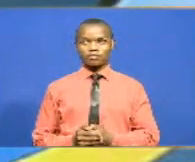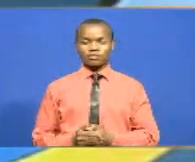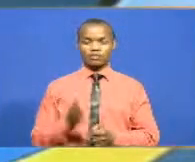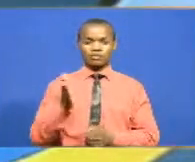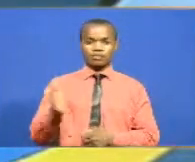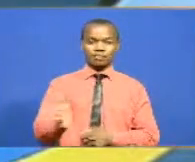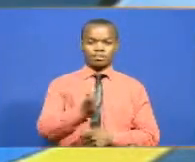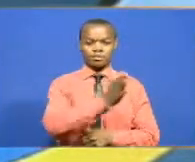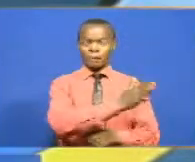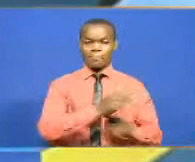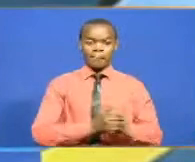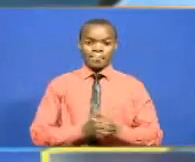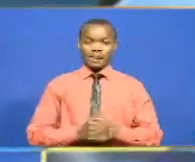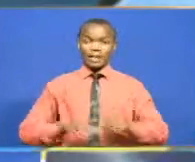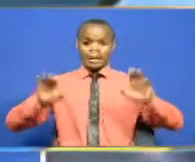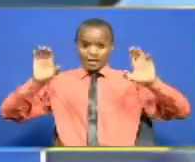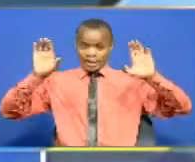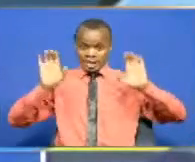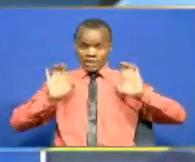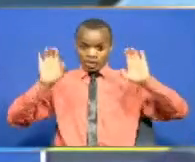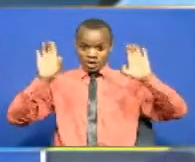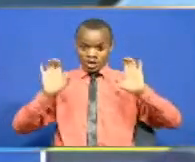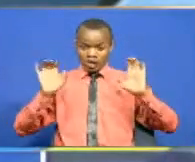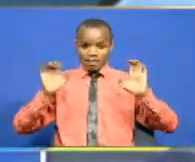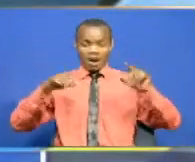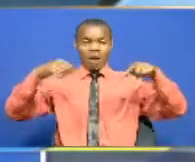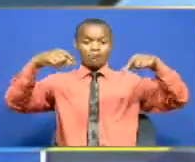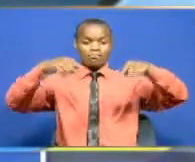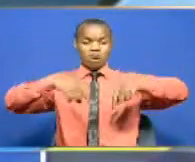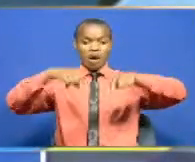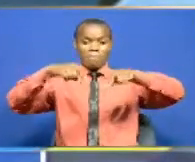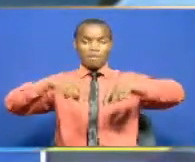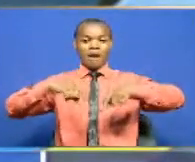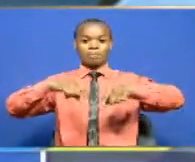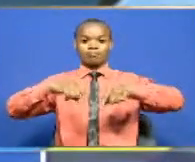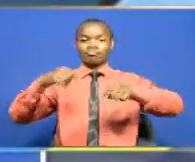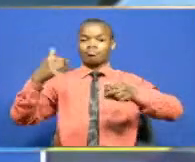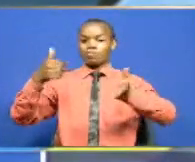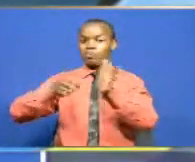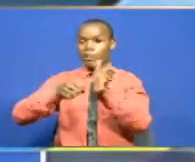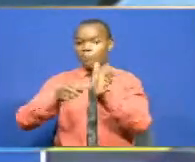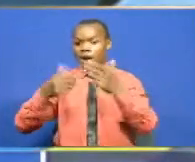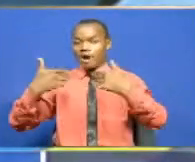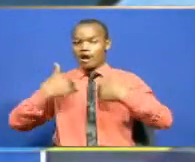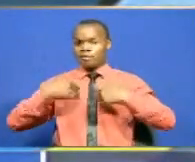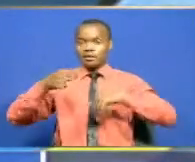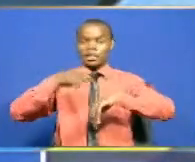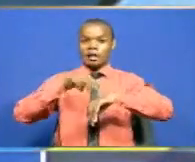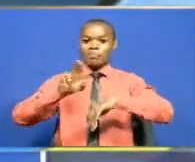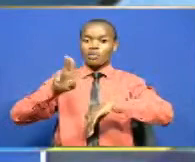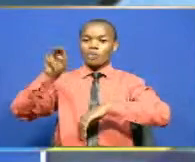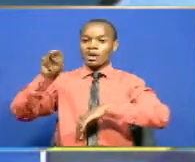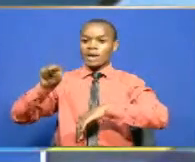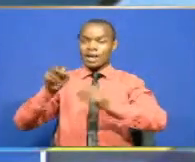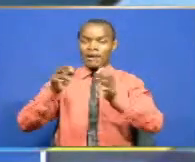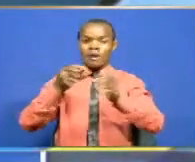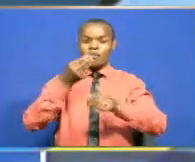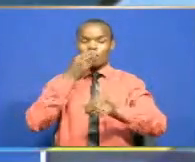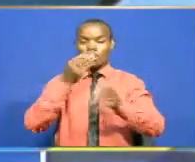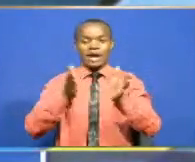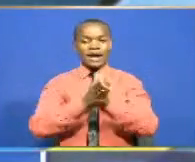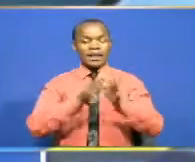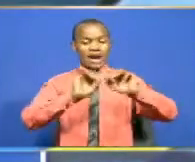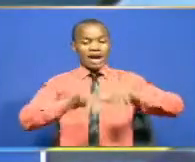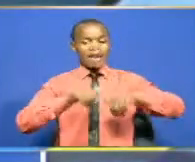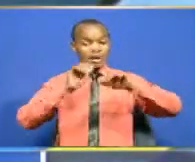Moving on, Ethiopia is battling a new wave of locust infestation, one which the United Nations Food and Agriculture Organization has